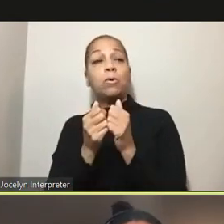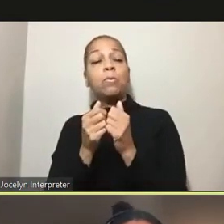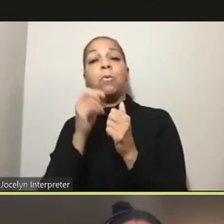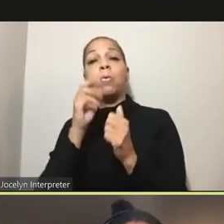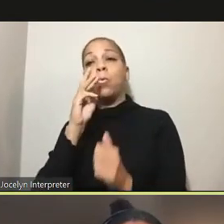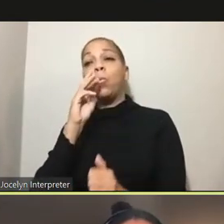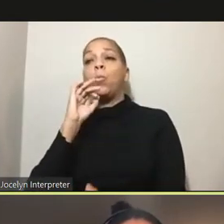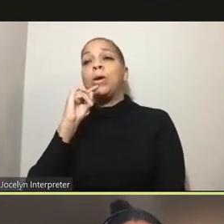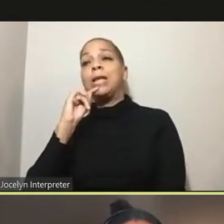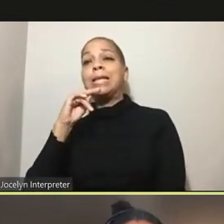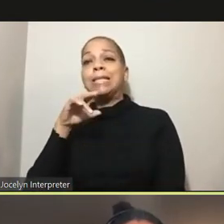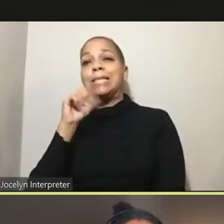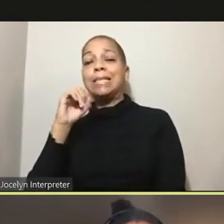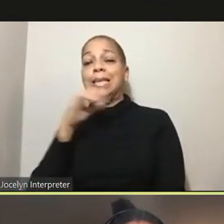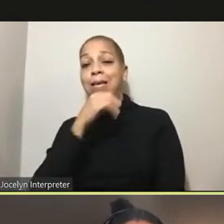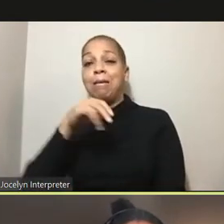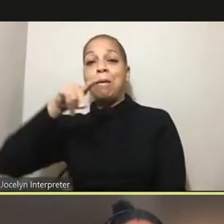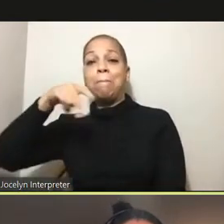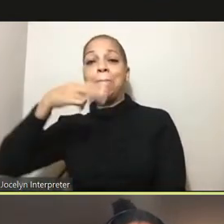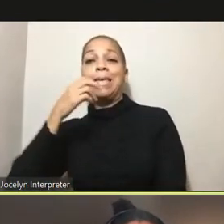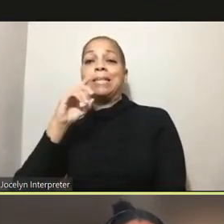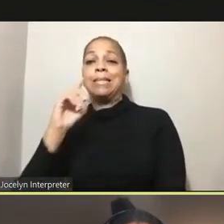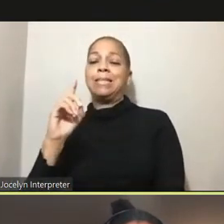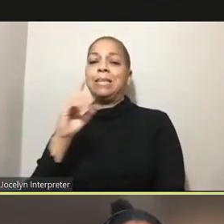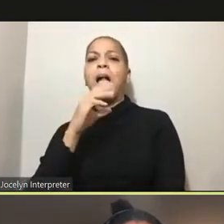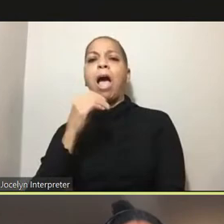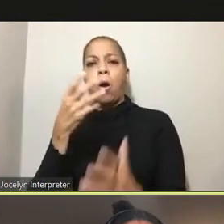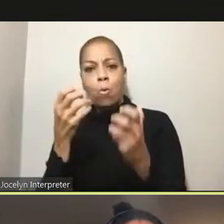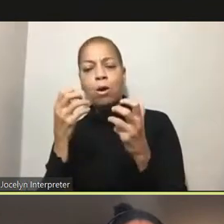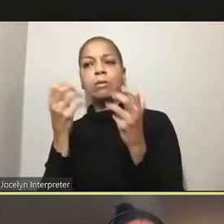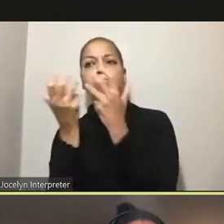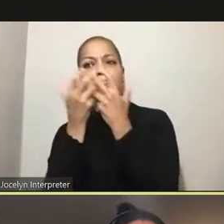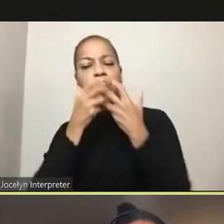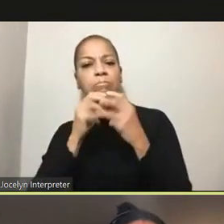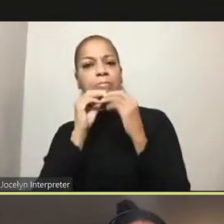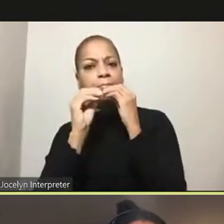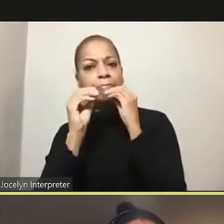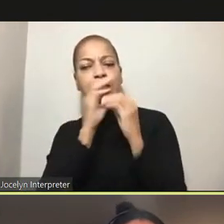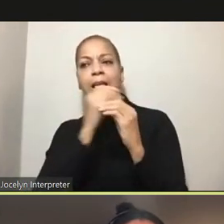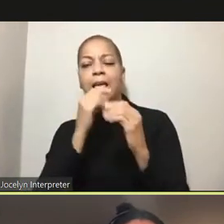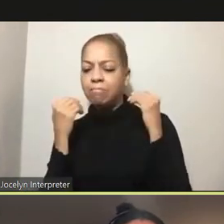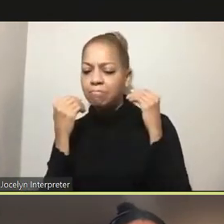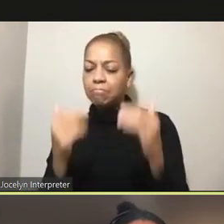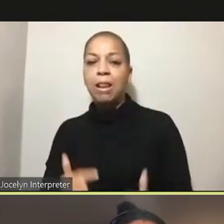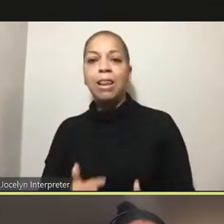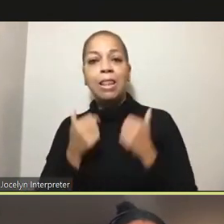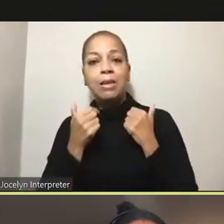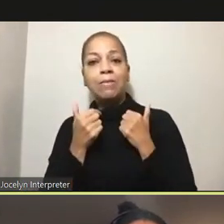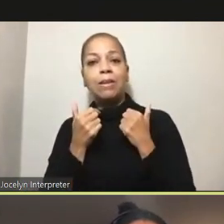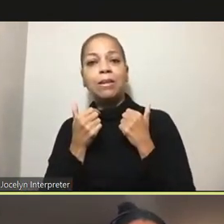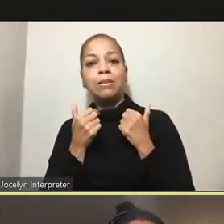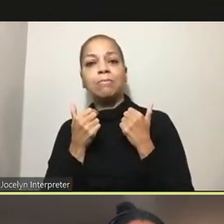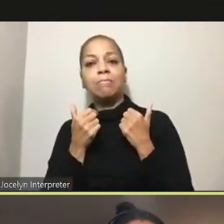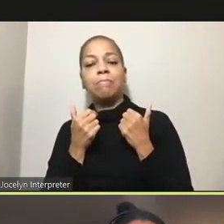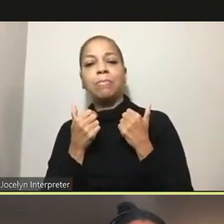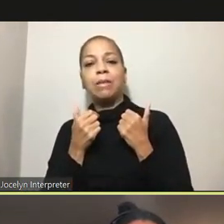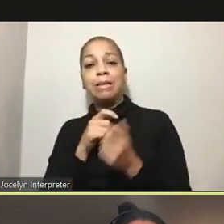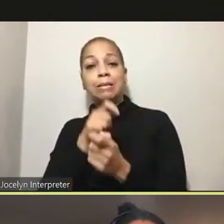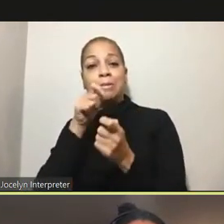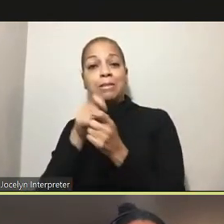PhDs. I want the repair and the living. And, you know, it's particularly when we think about Nick's